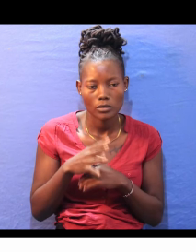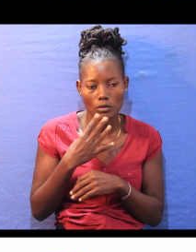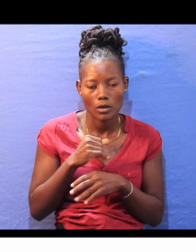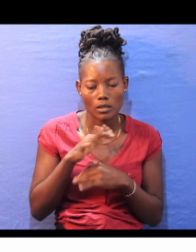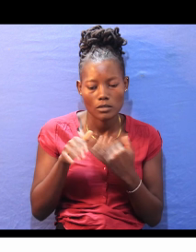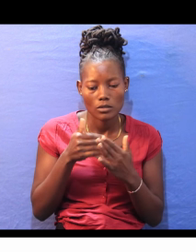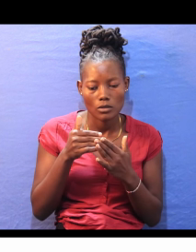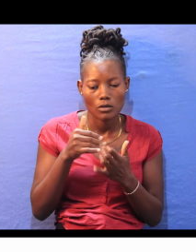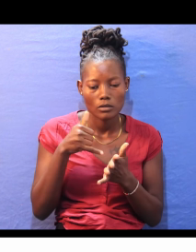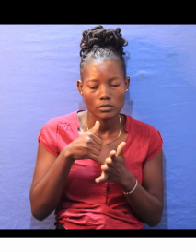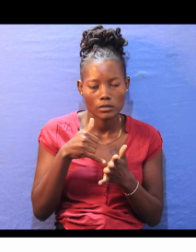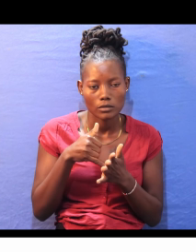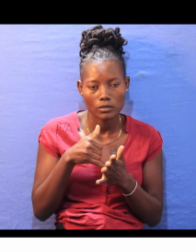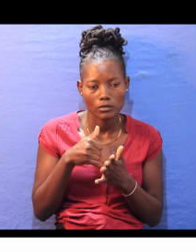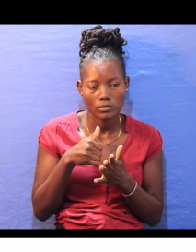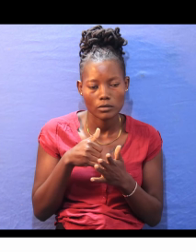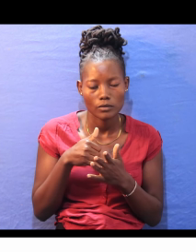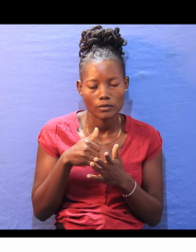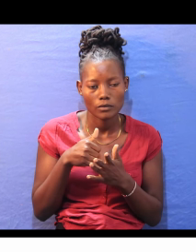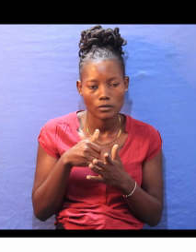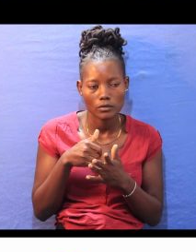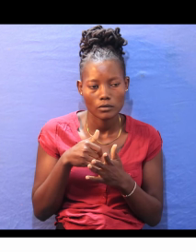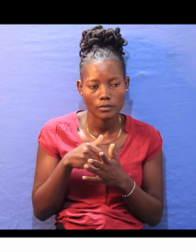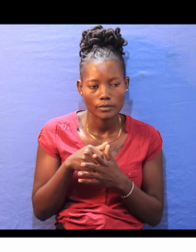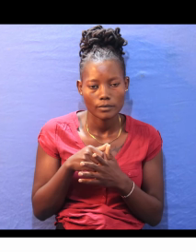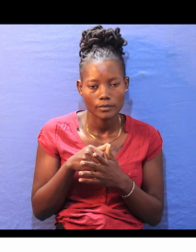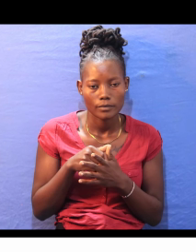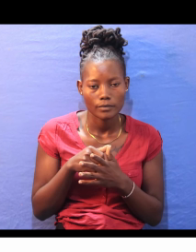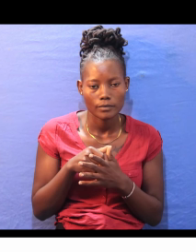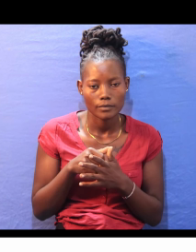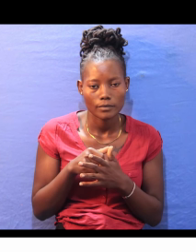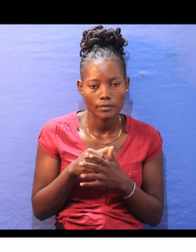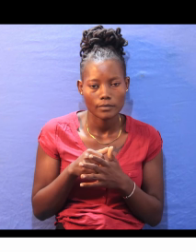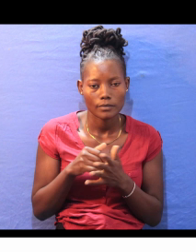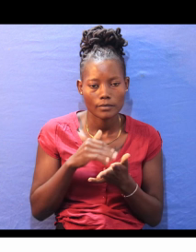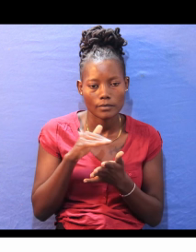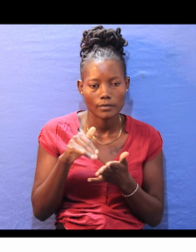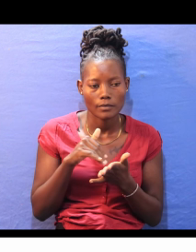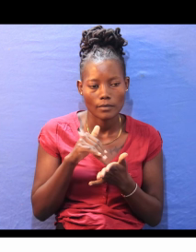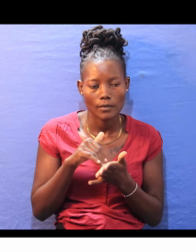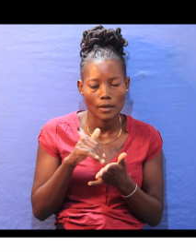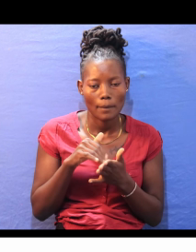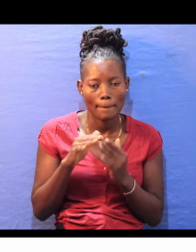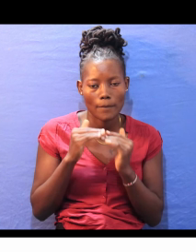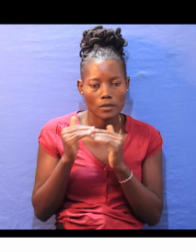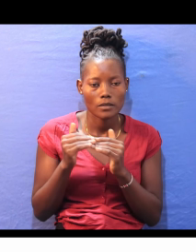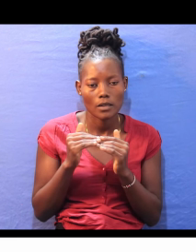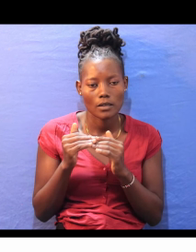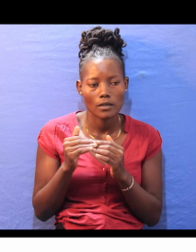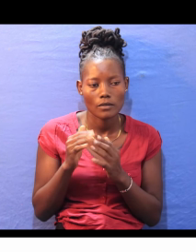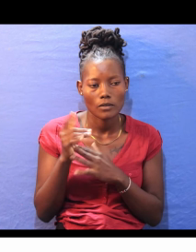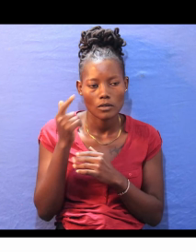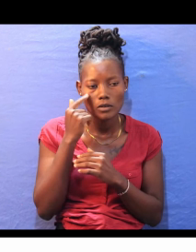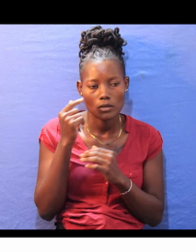throwing, we'll do some of them at this level. In the intermediate level, I generally look at